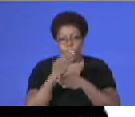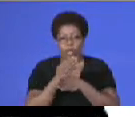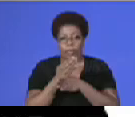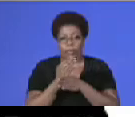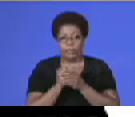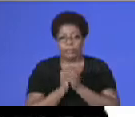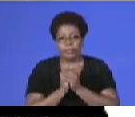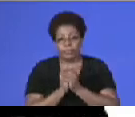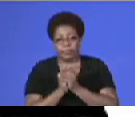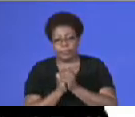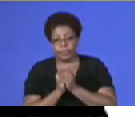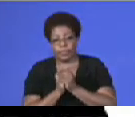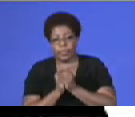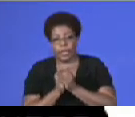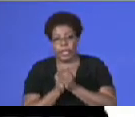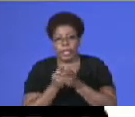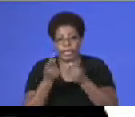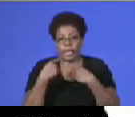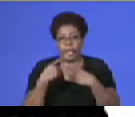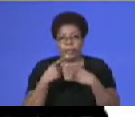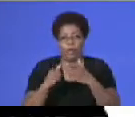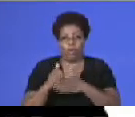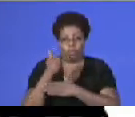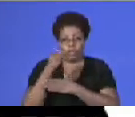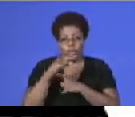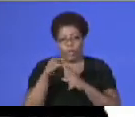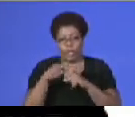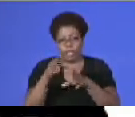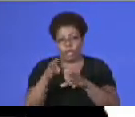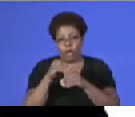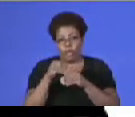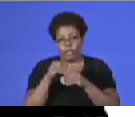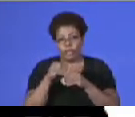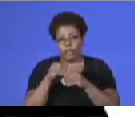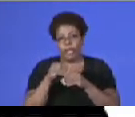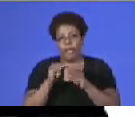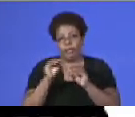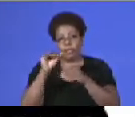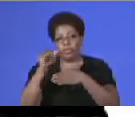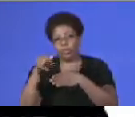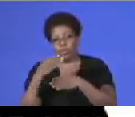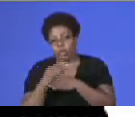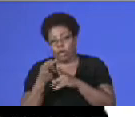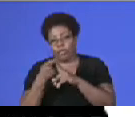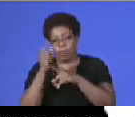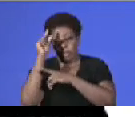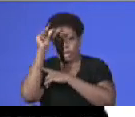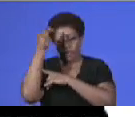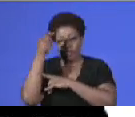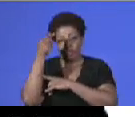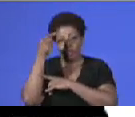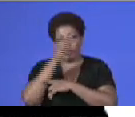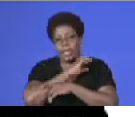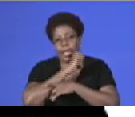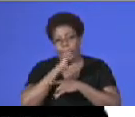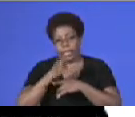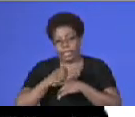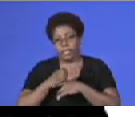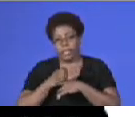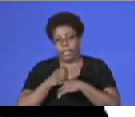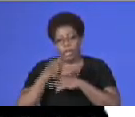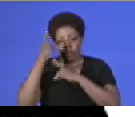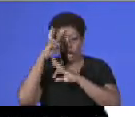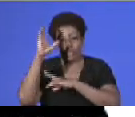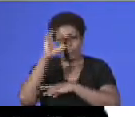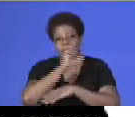fulfill. Commodore King's position became official as soon as he received his instruments of appointment from Governor General His Excellency the Most Honorable C.A.